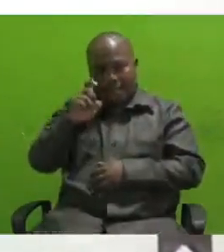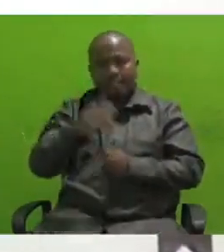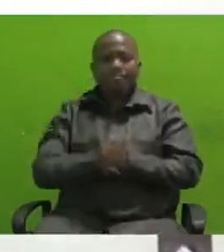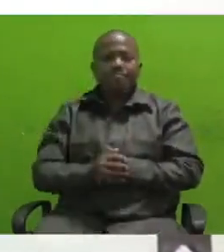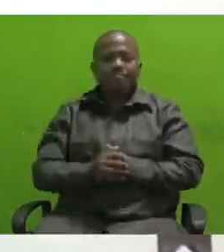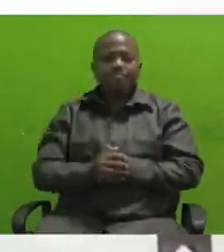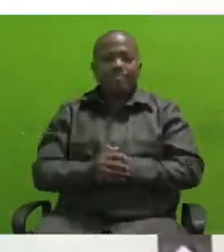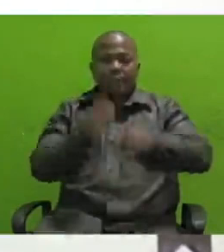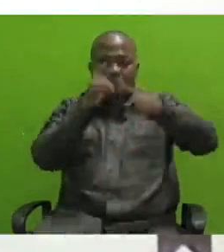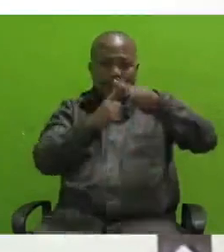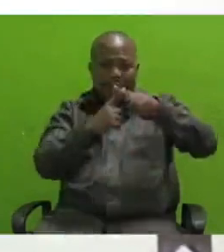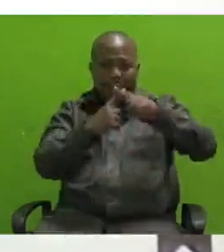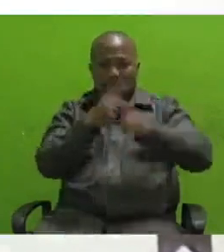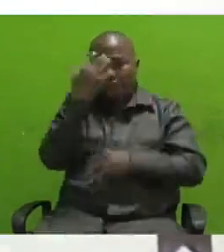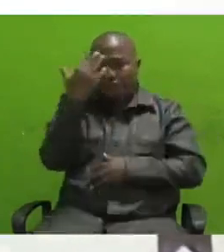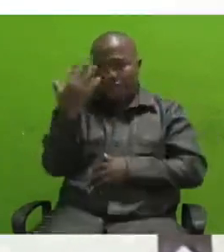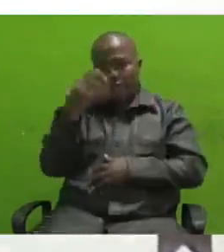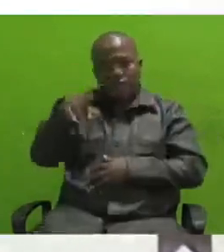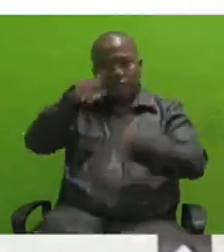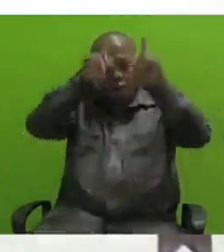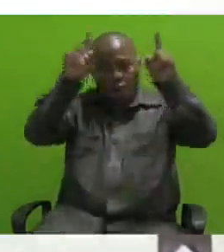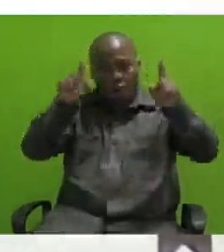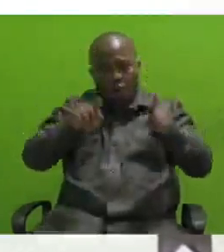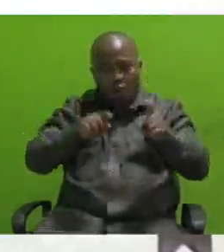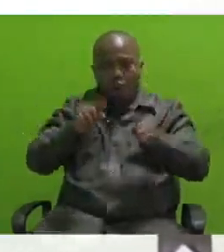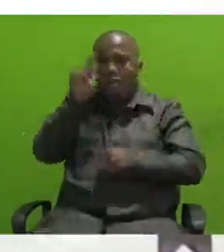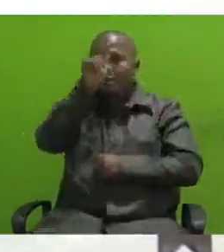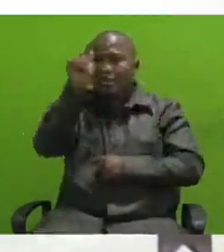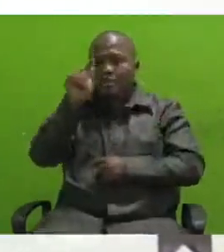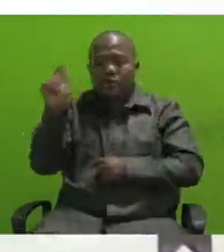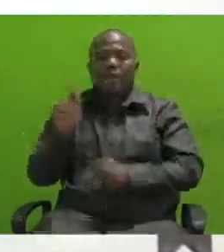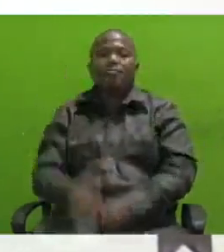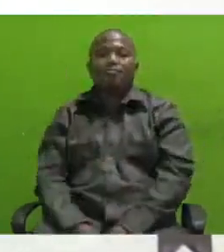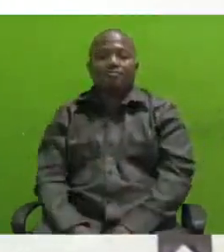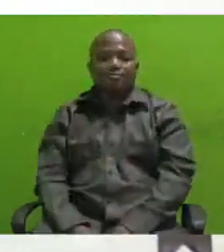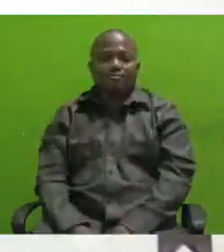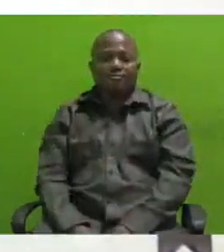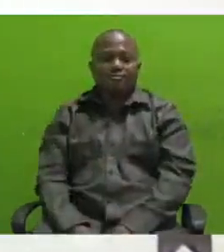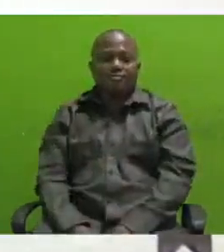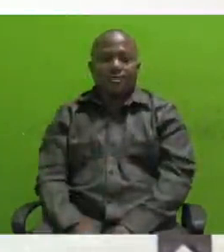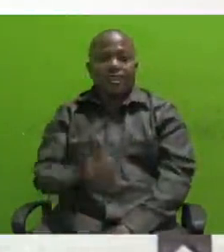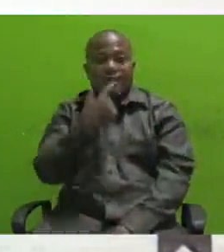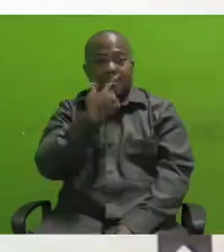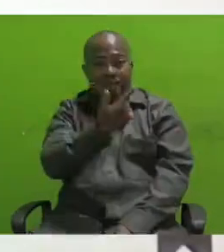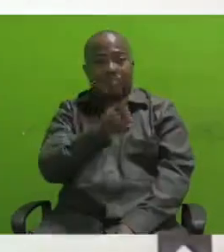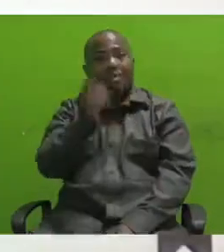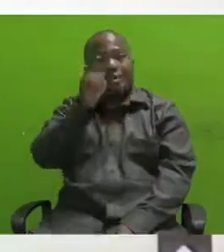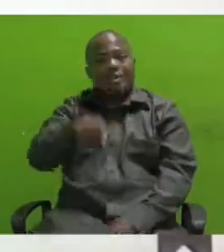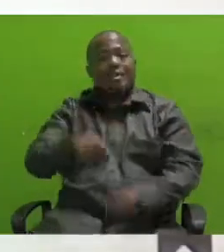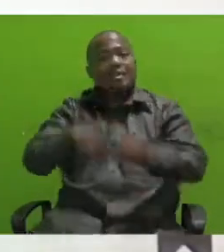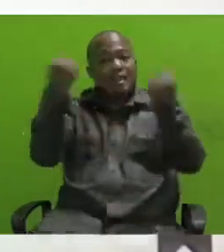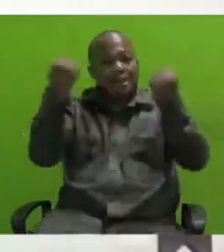5, the whole thing square. Is what we said, this is a perfect square. If